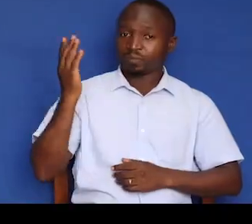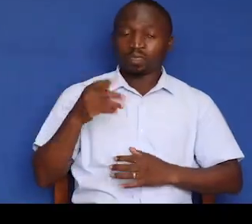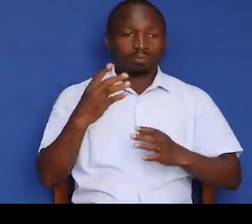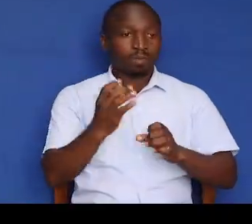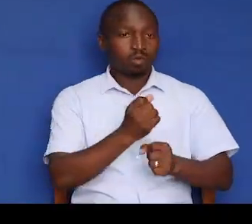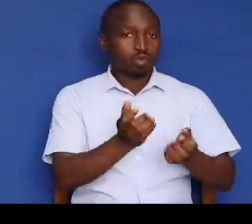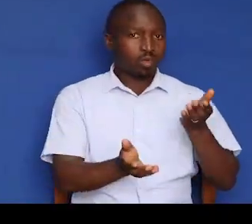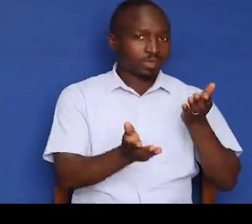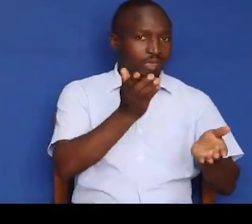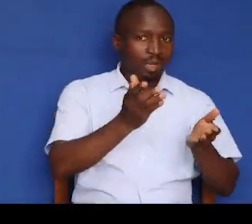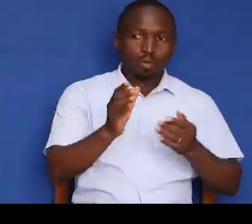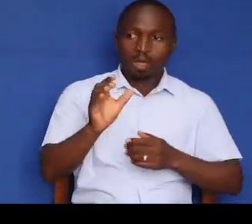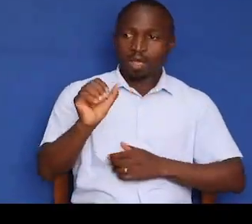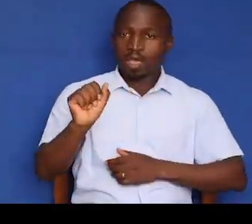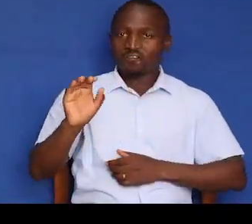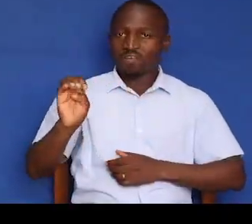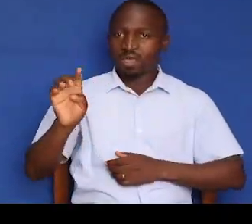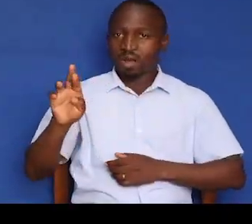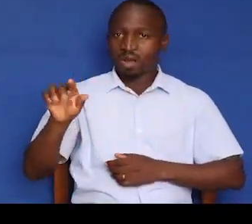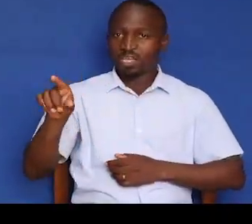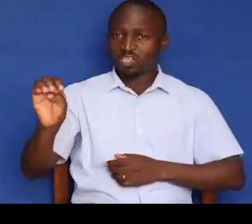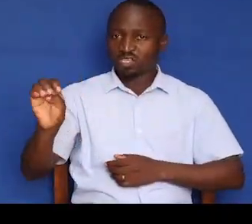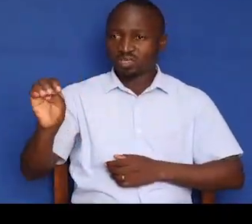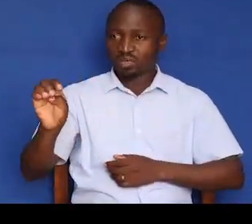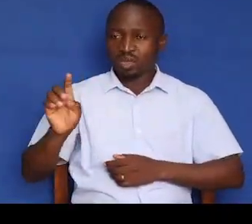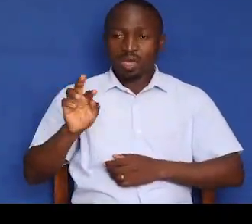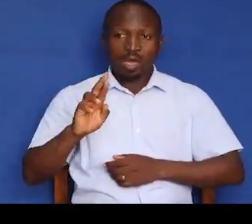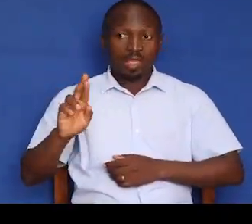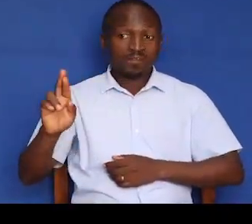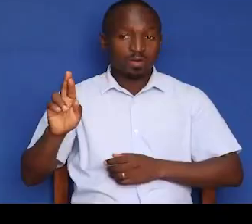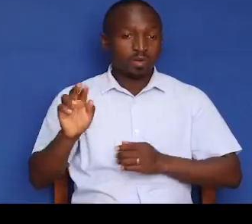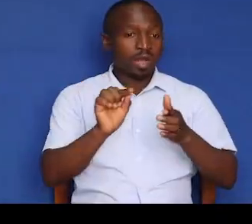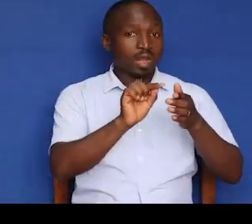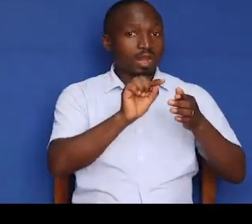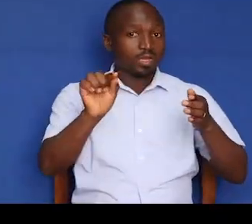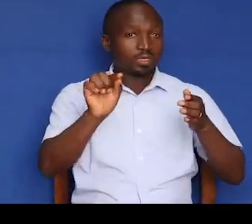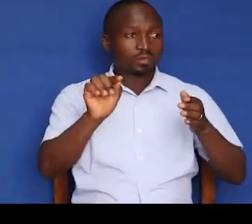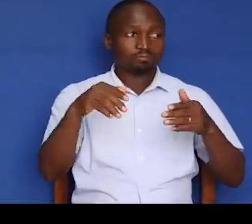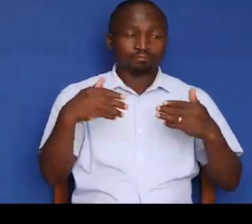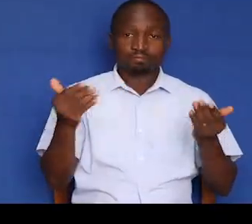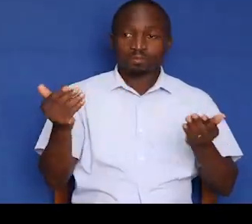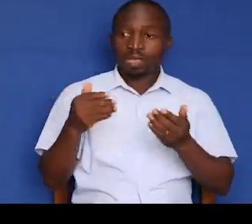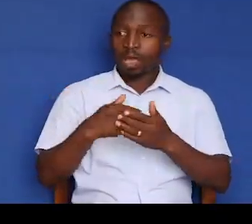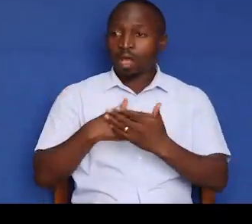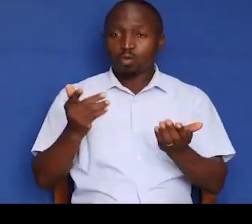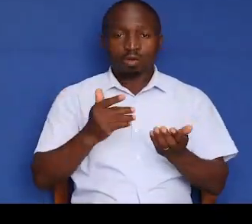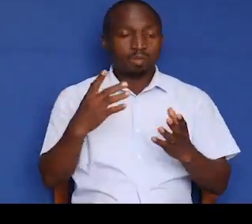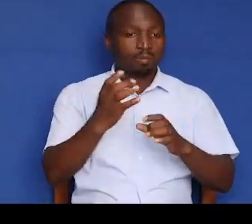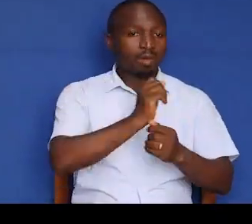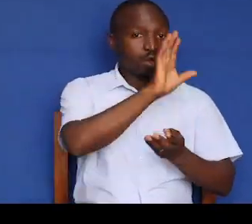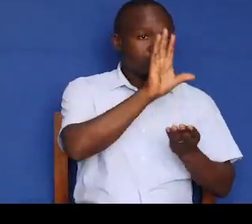average revenue is dash, because we don't have total revenue, we don't have